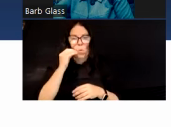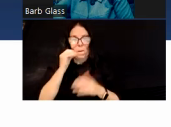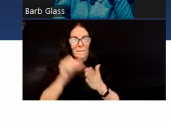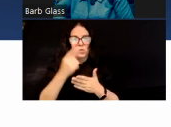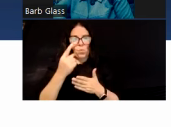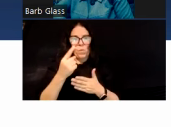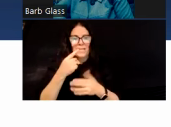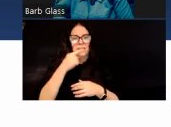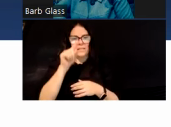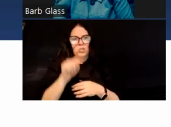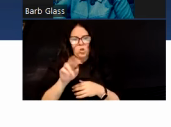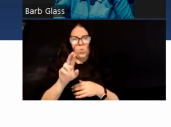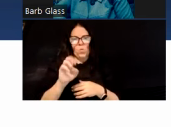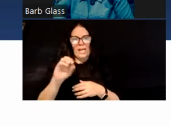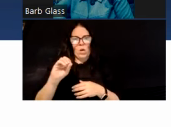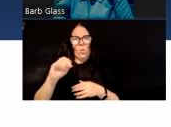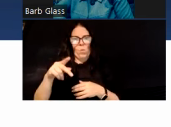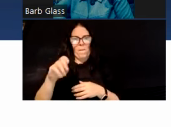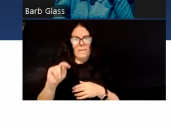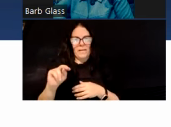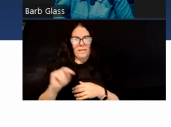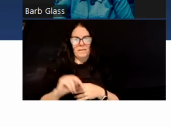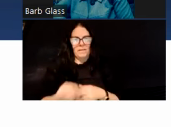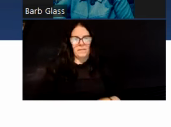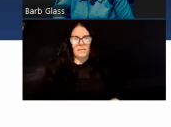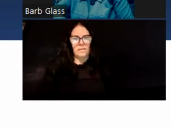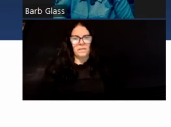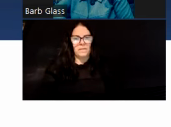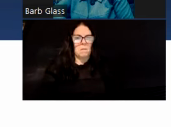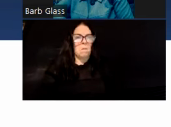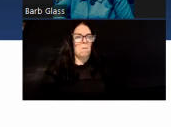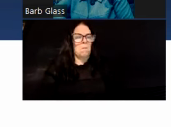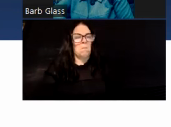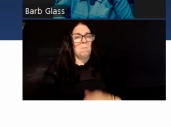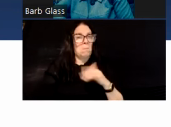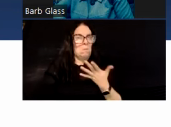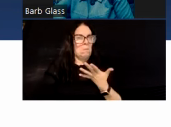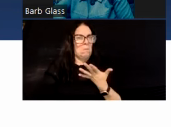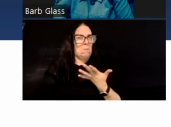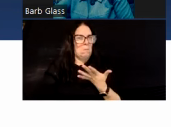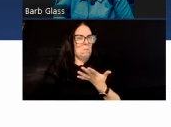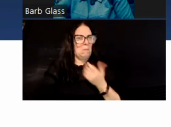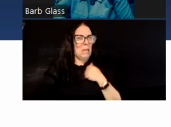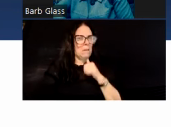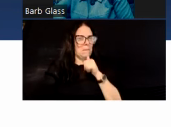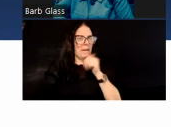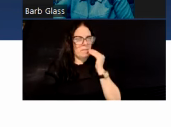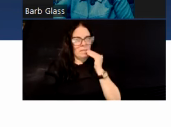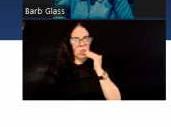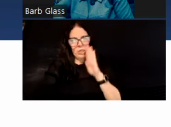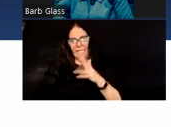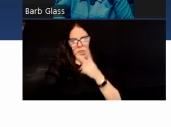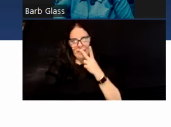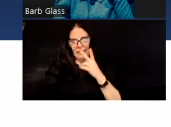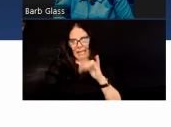is reopen. Okay, I'm not familiar with that. I I've never